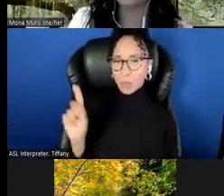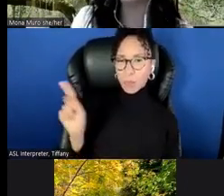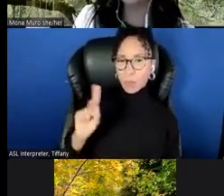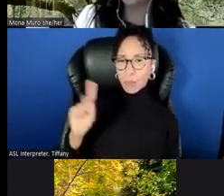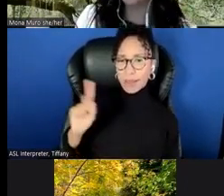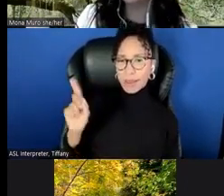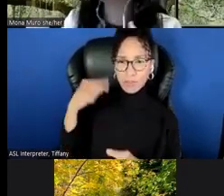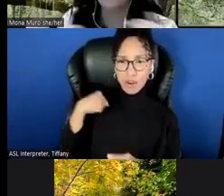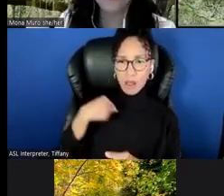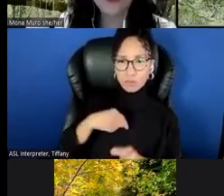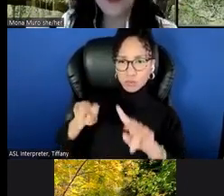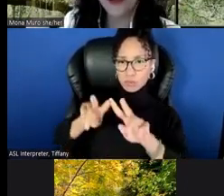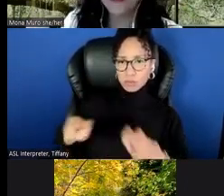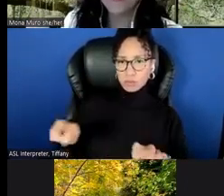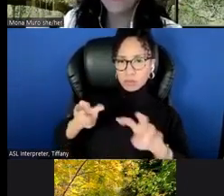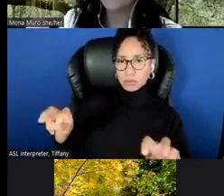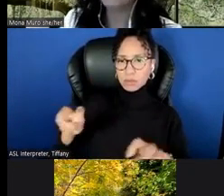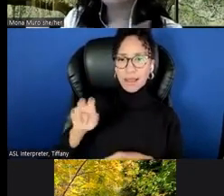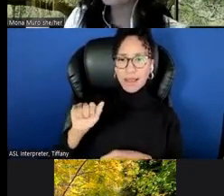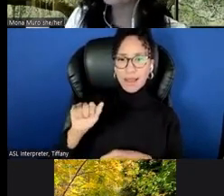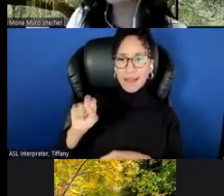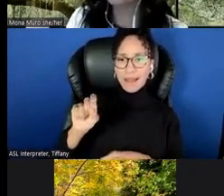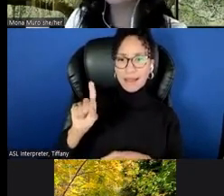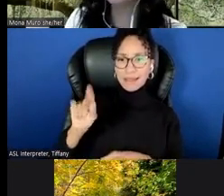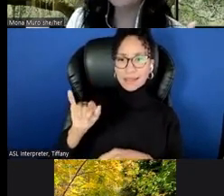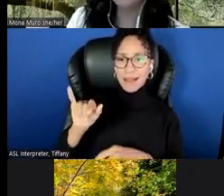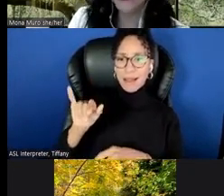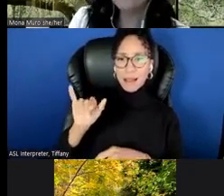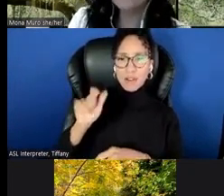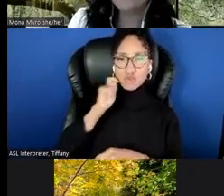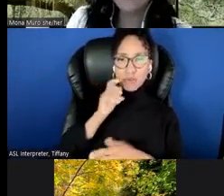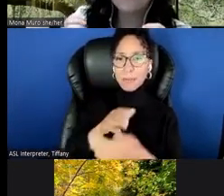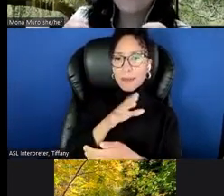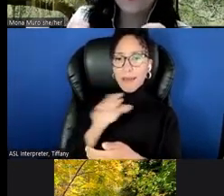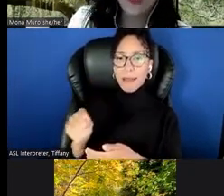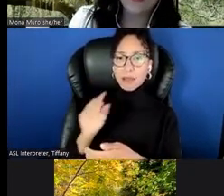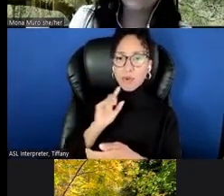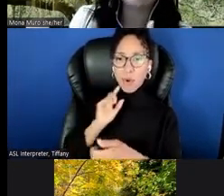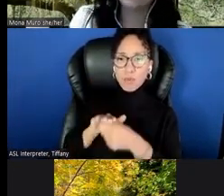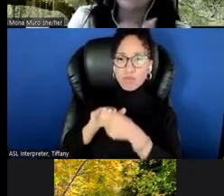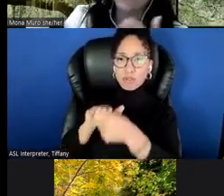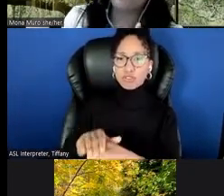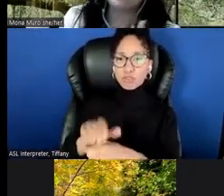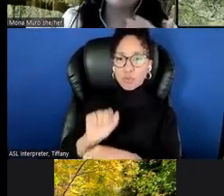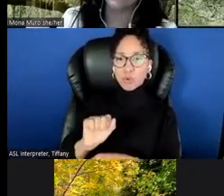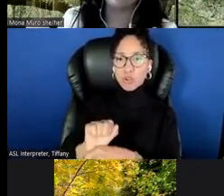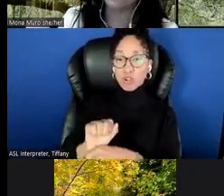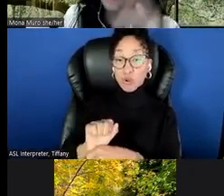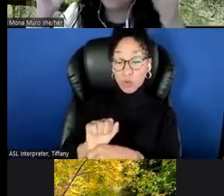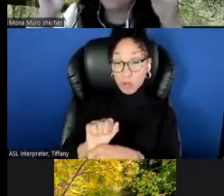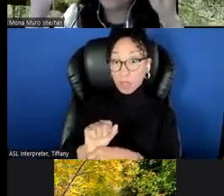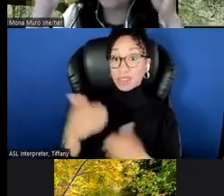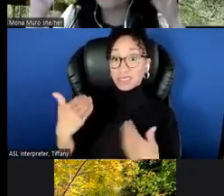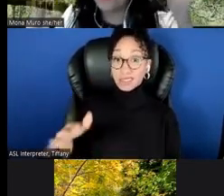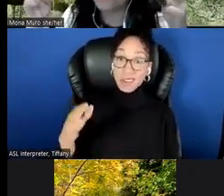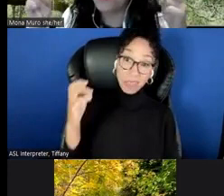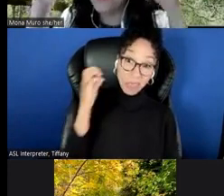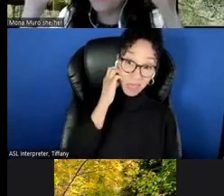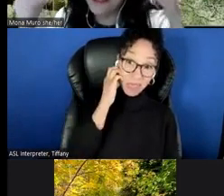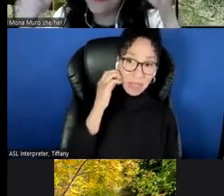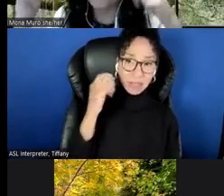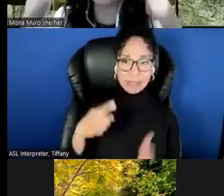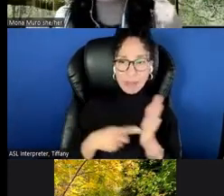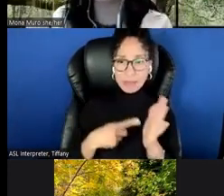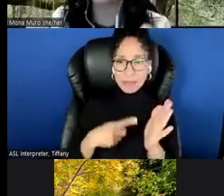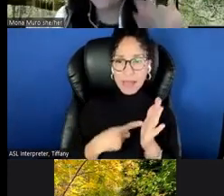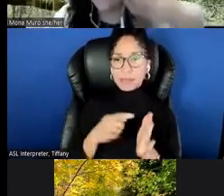and anti-racism work? It's long-term work. It feels really big sometimes, but it's work that really helps us get closer to the root. I'm